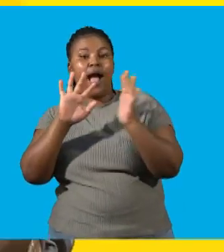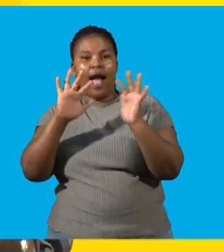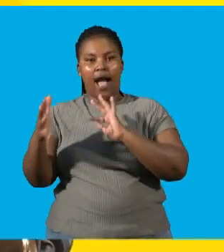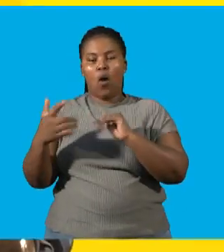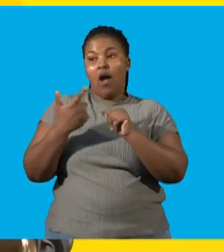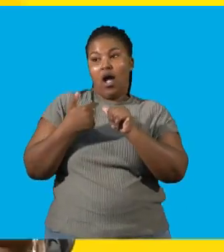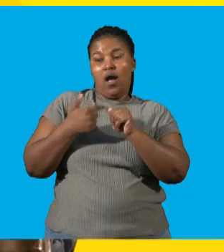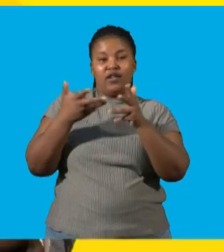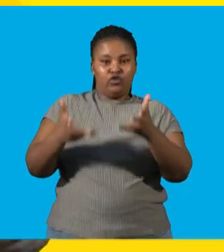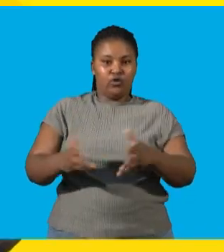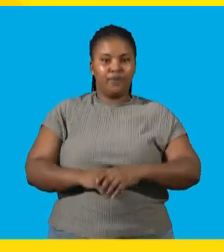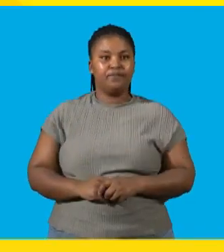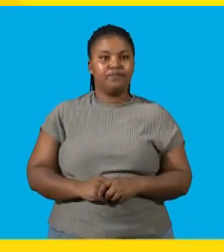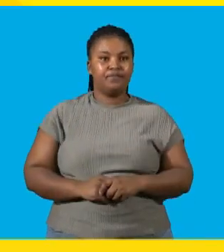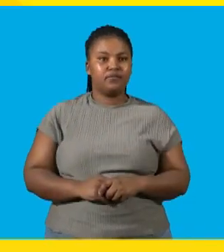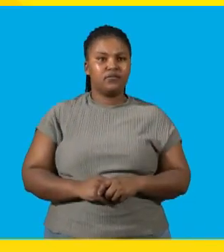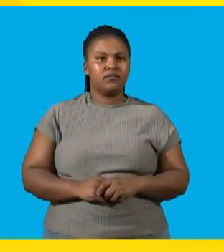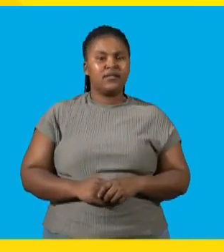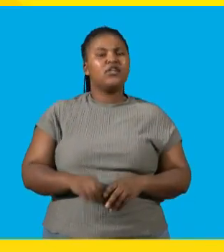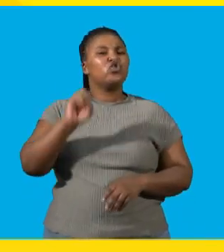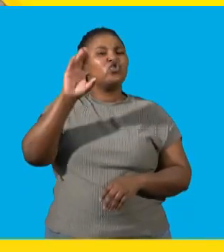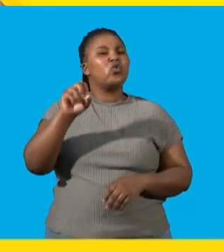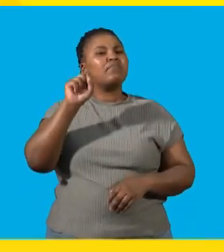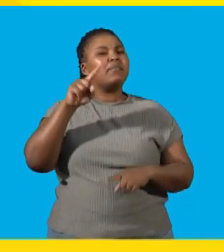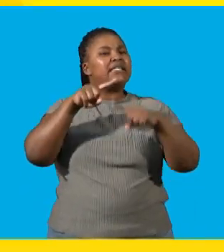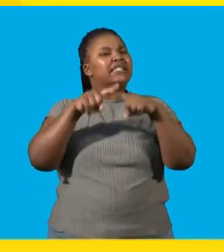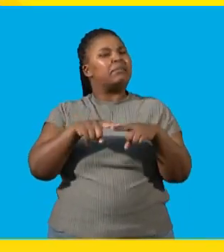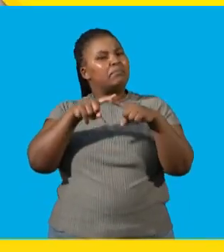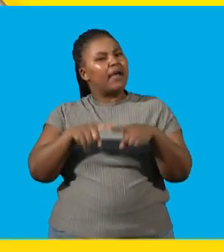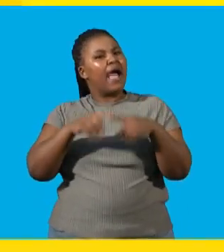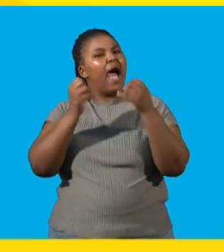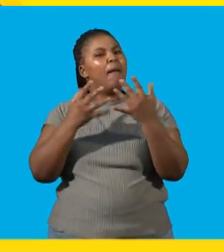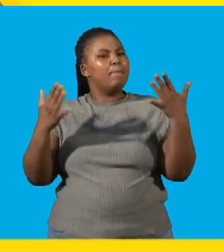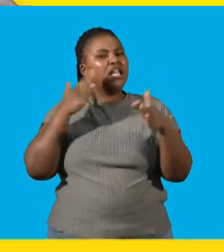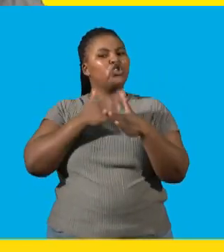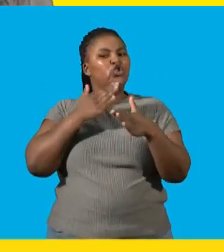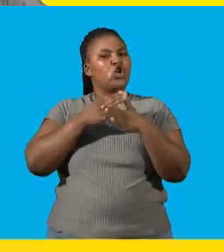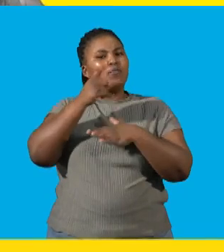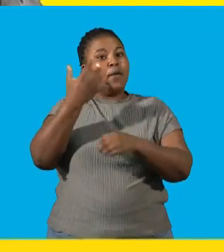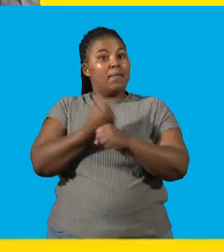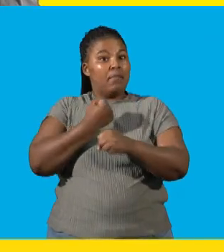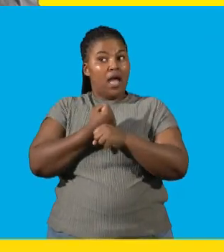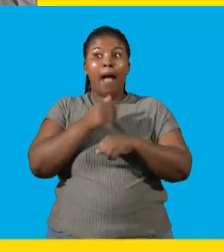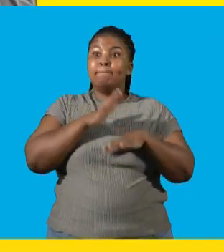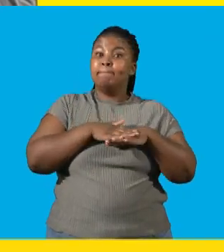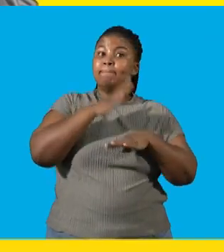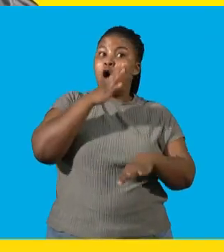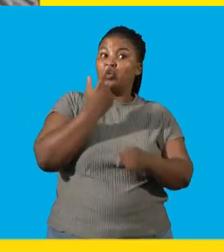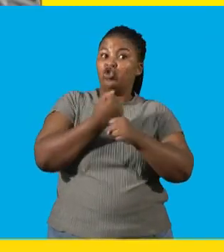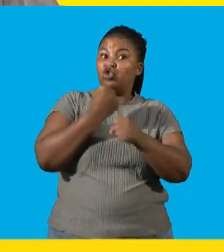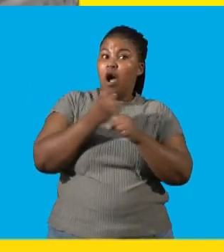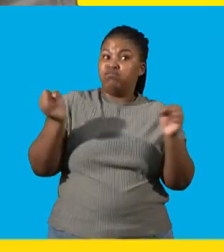comes in. So it depends on how many jobs do you create. The more jobs the company